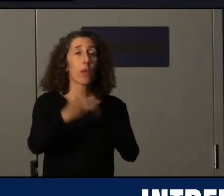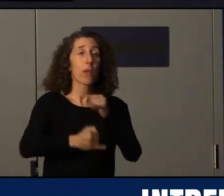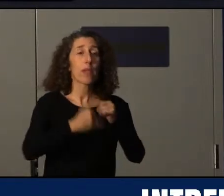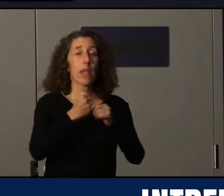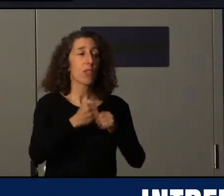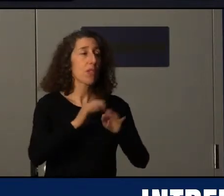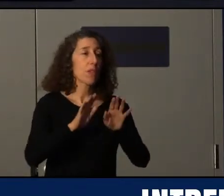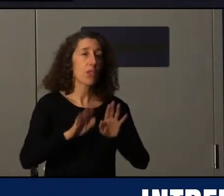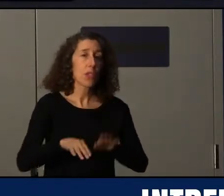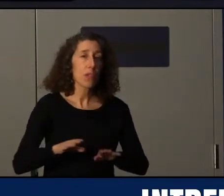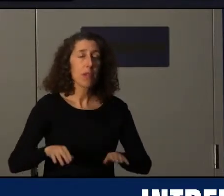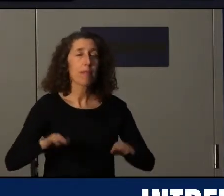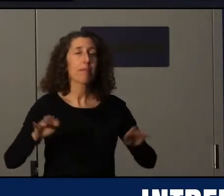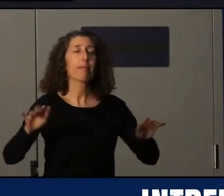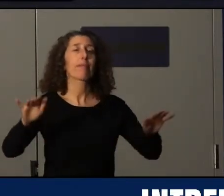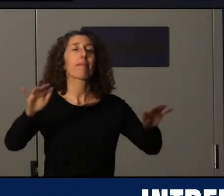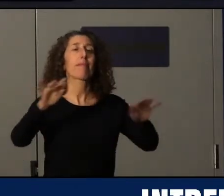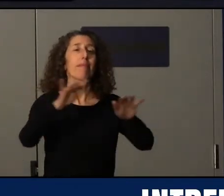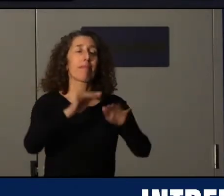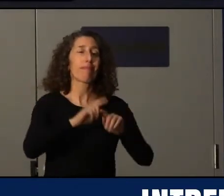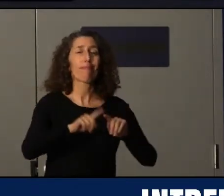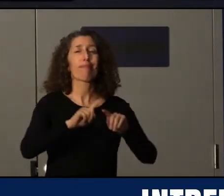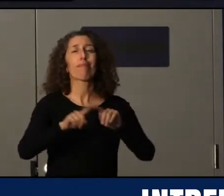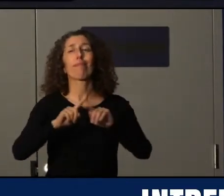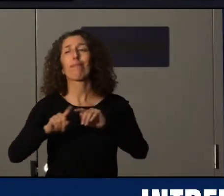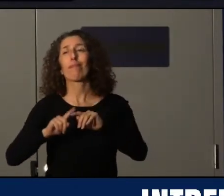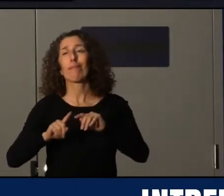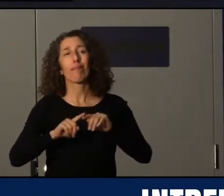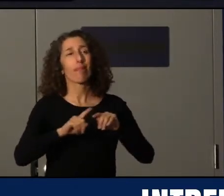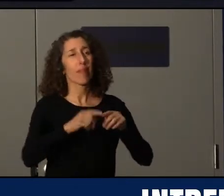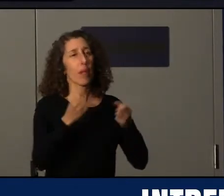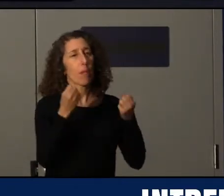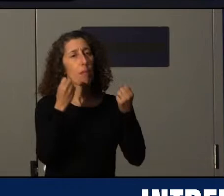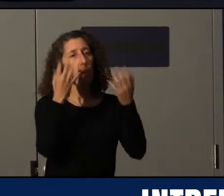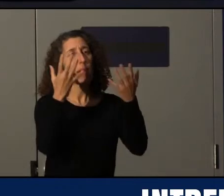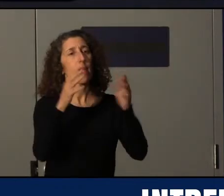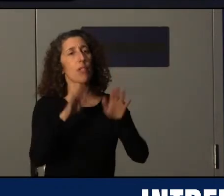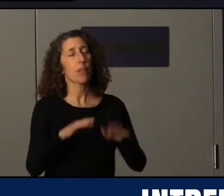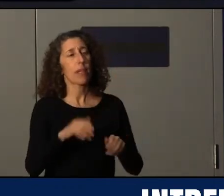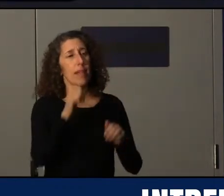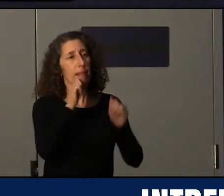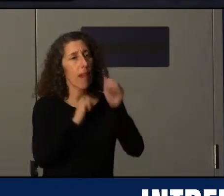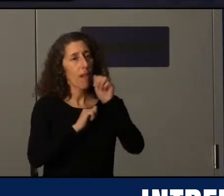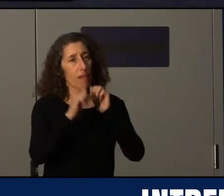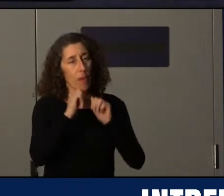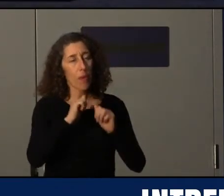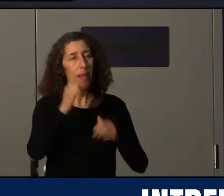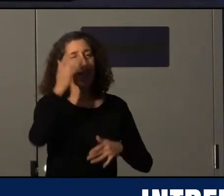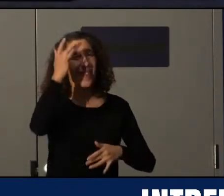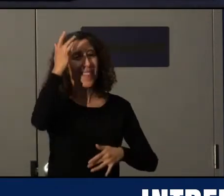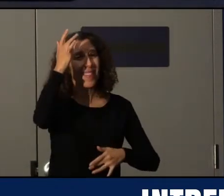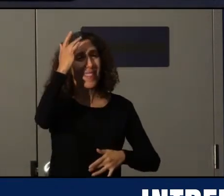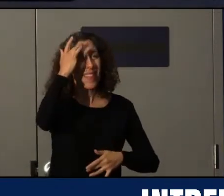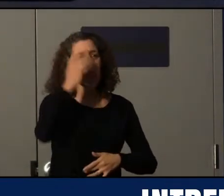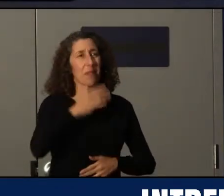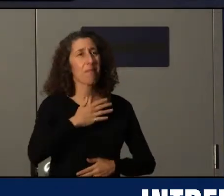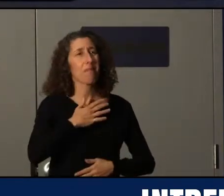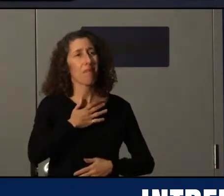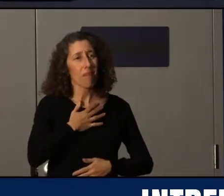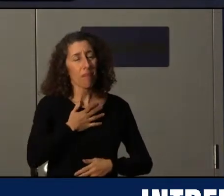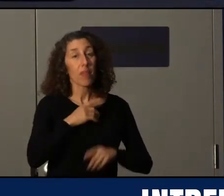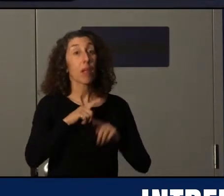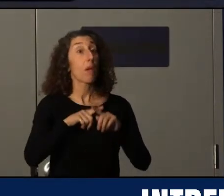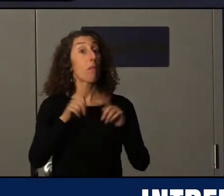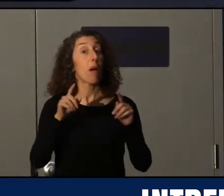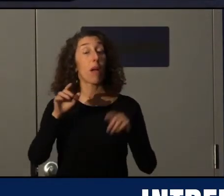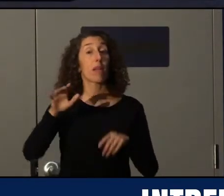kids, they're going through what you hope is the worst thing they ever have to go through in their life. And somehow, space is really inspirational. And